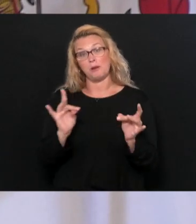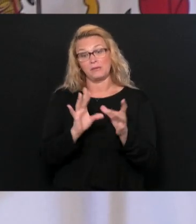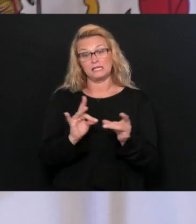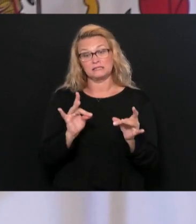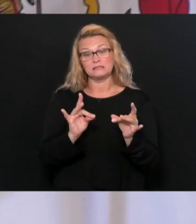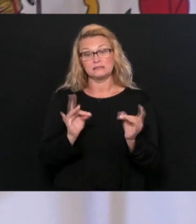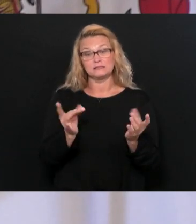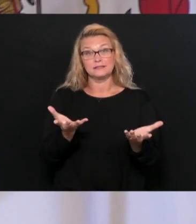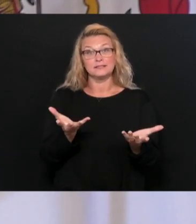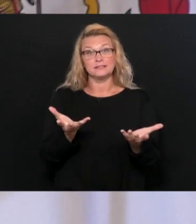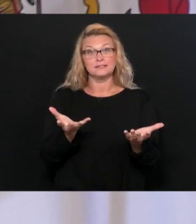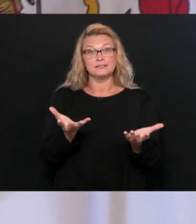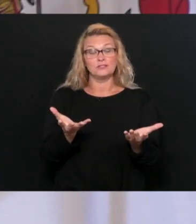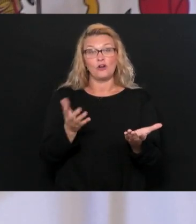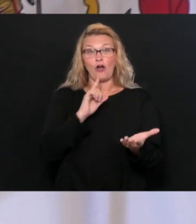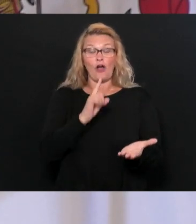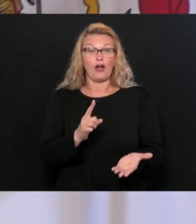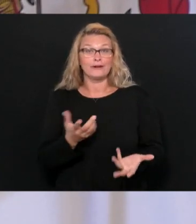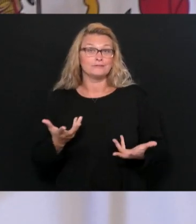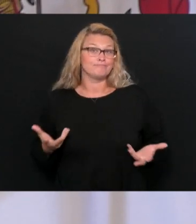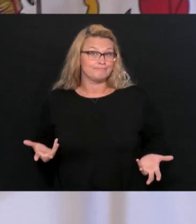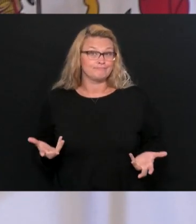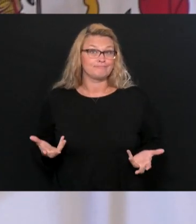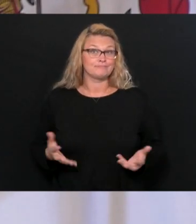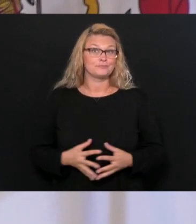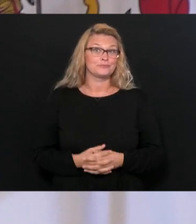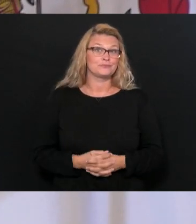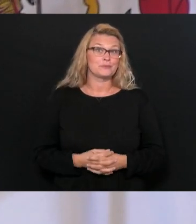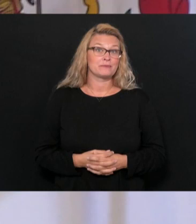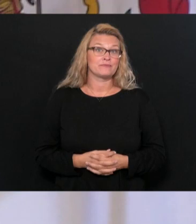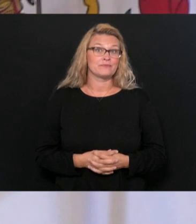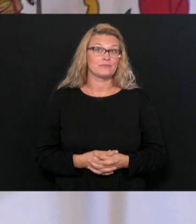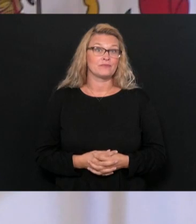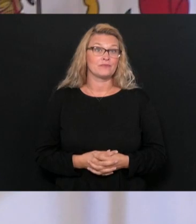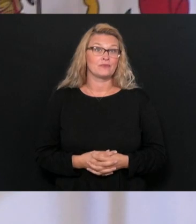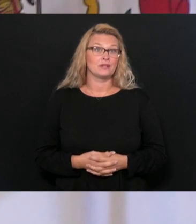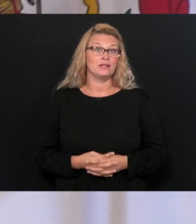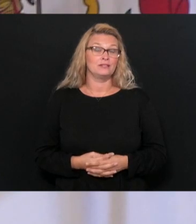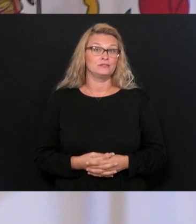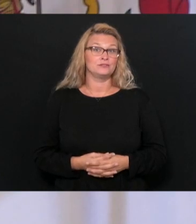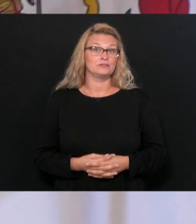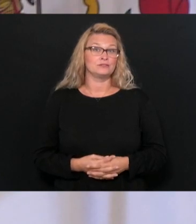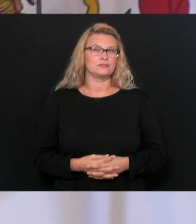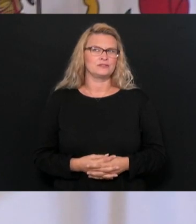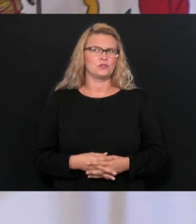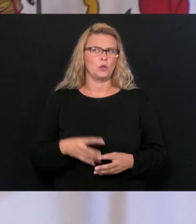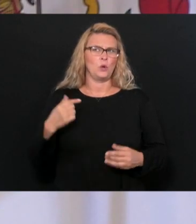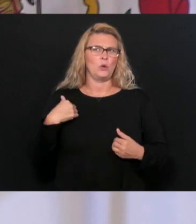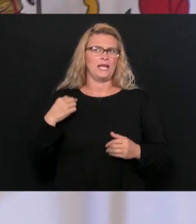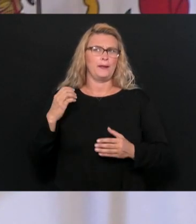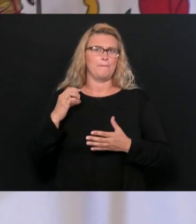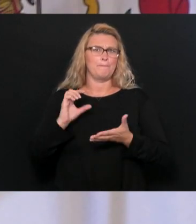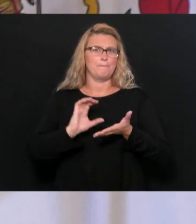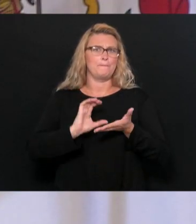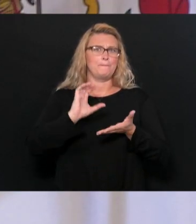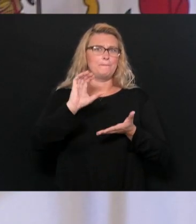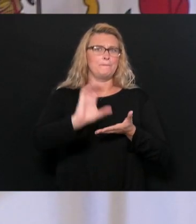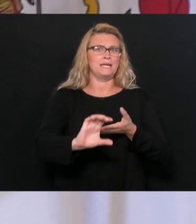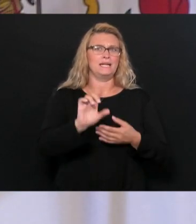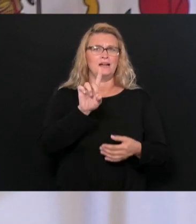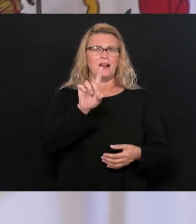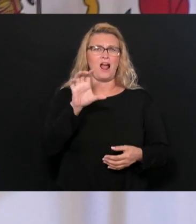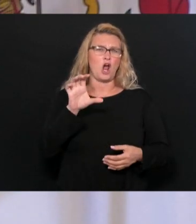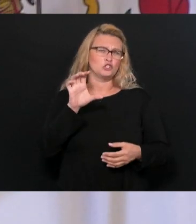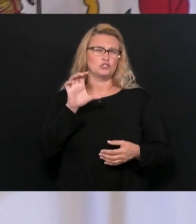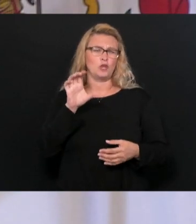I would say, we moved to put in $100+ million into PEIA when